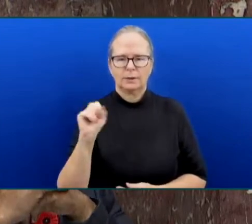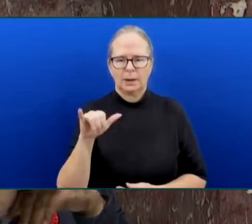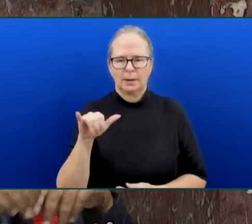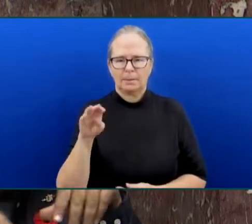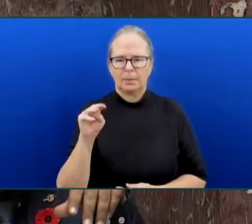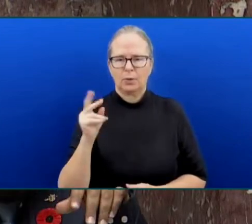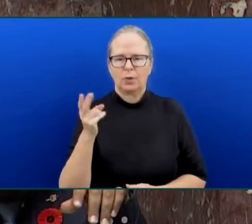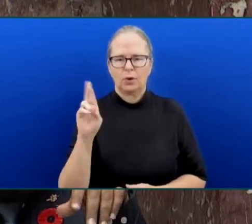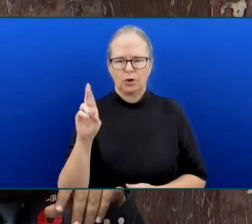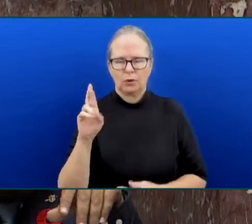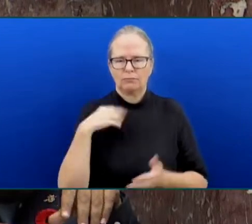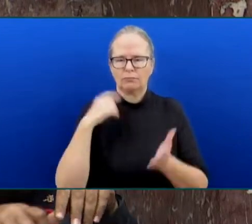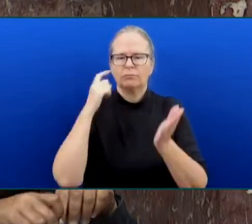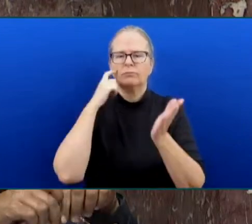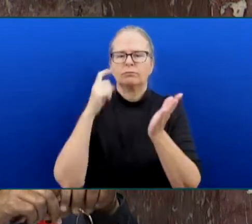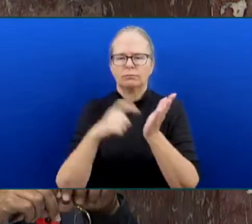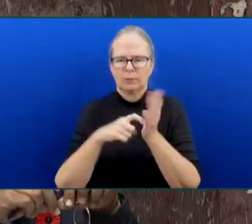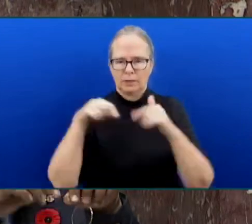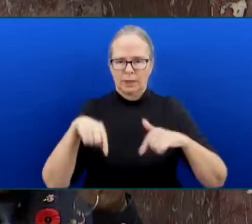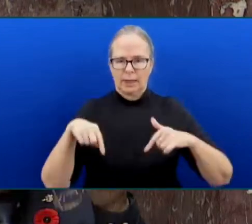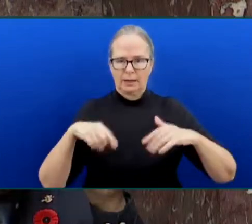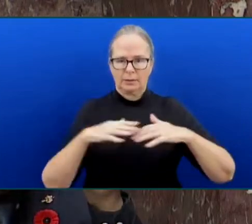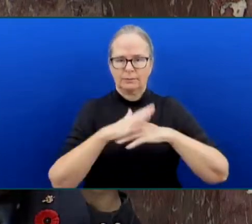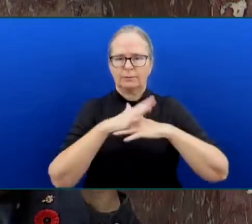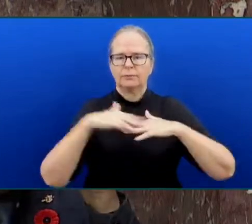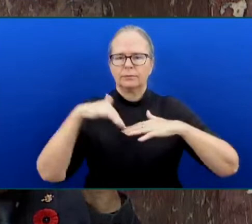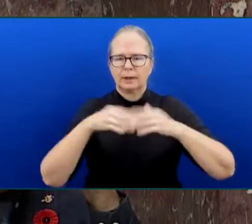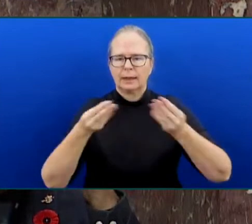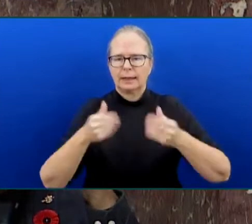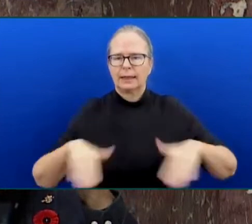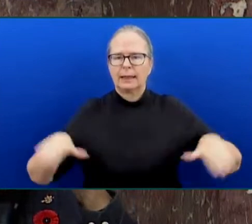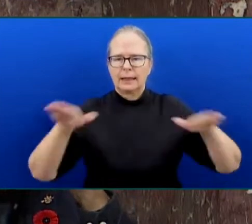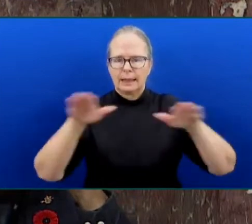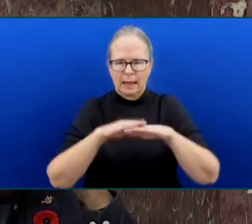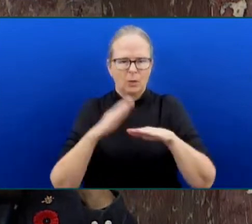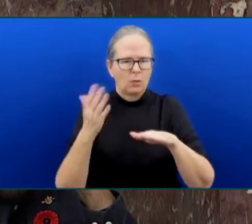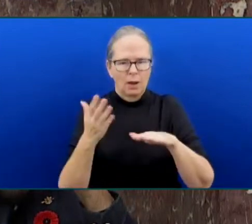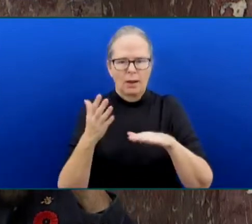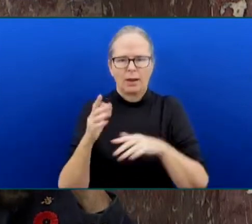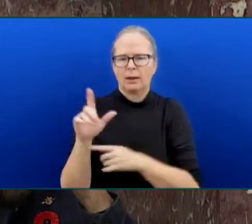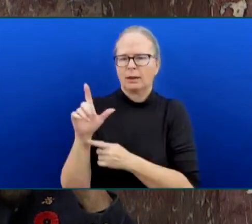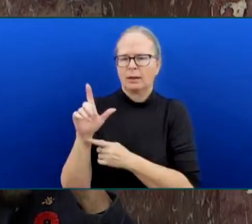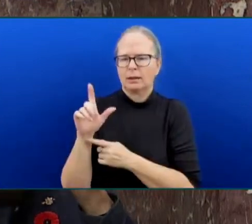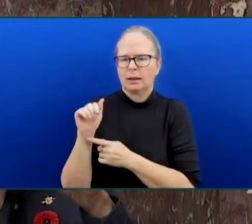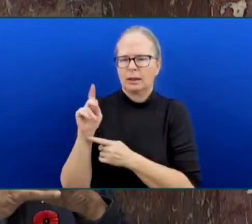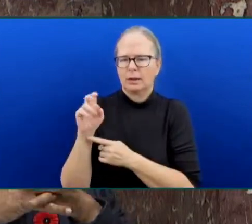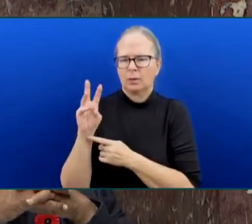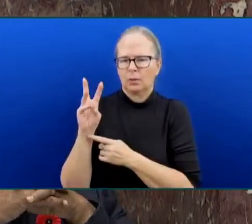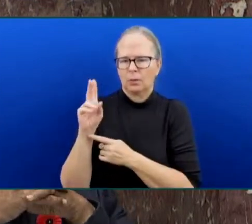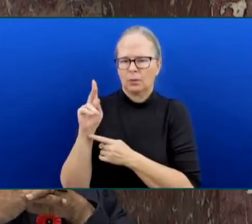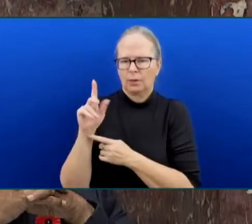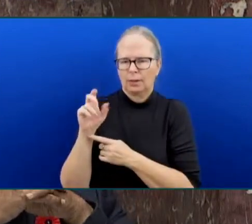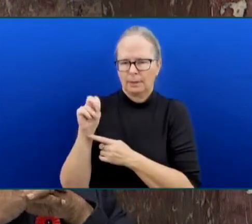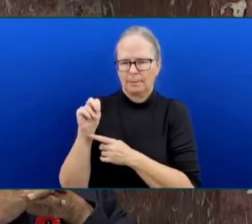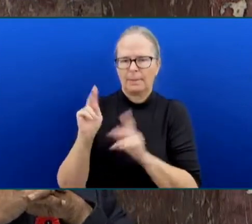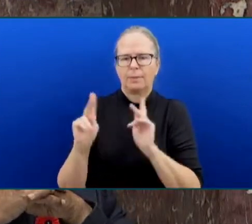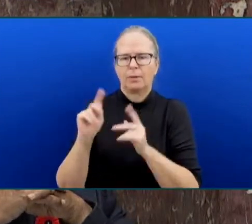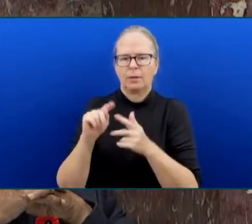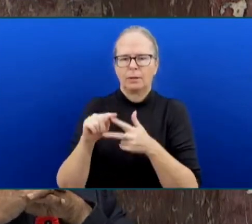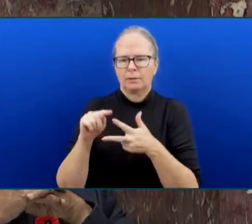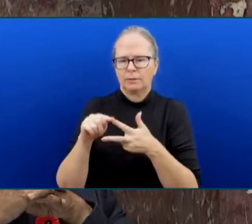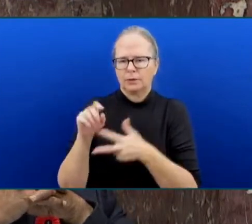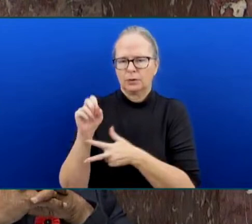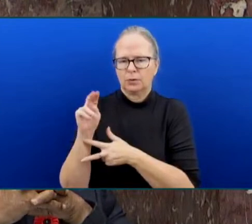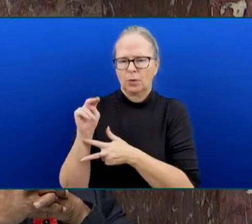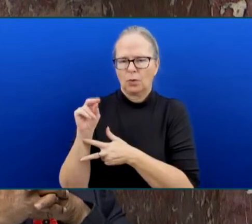Lekwungen people, the Esquimalt and the Songhees, and that I work, live and learn in my beautiful riding of North Vancouver Seymour, situated in